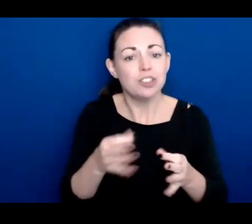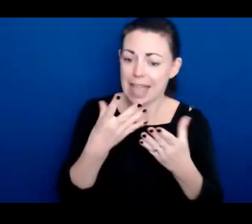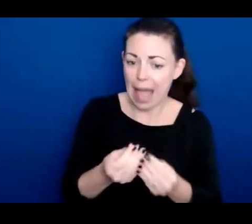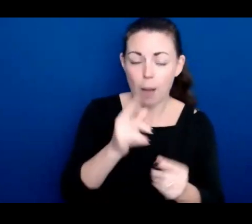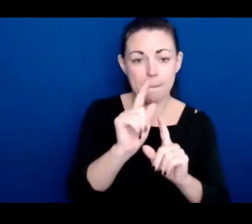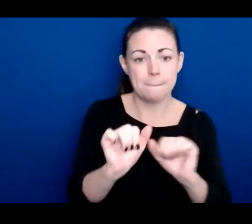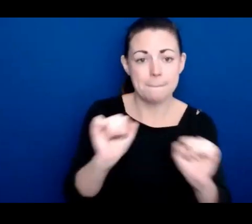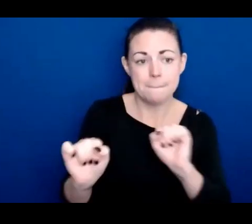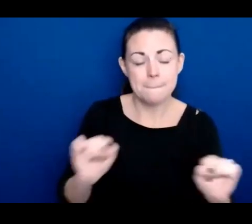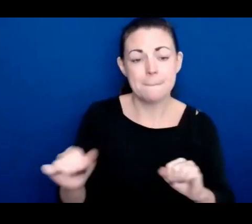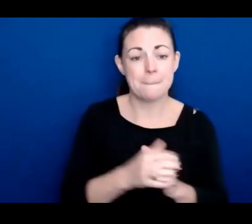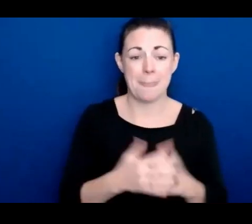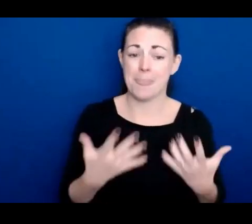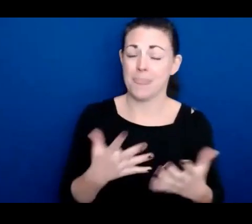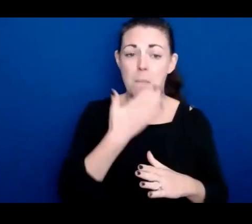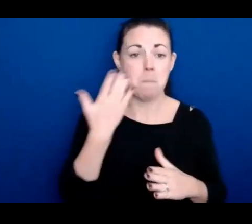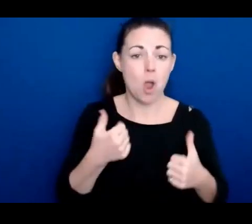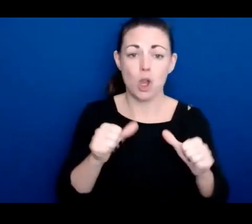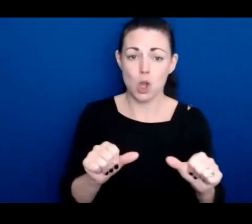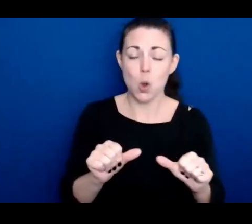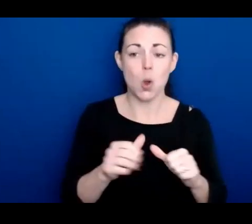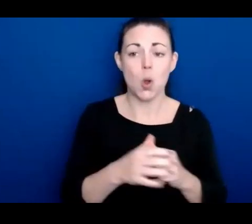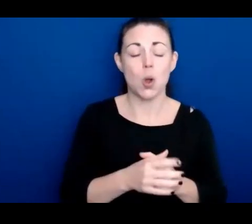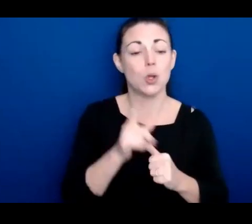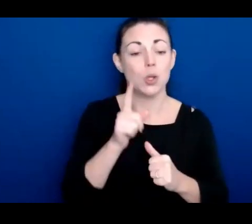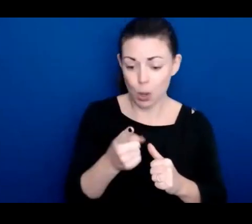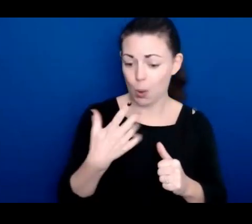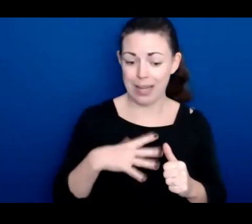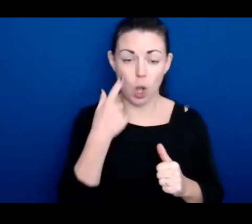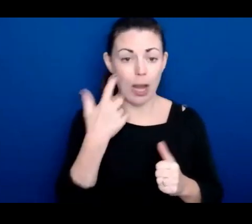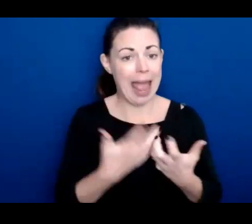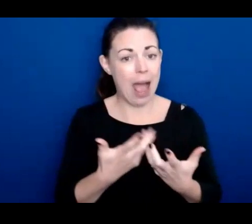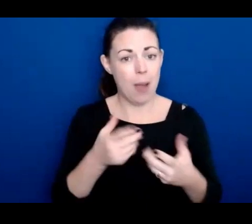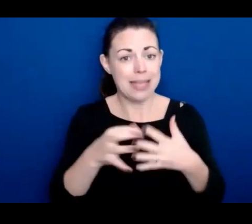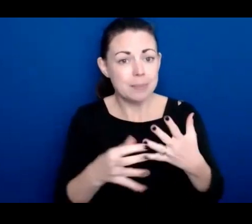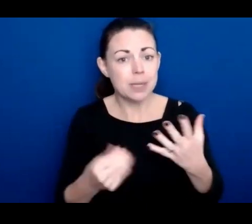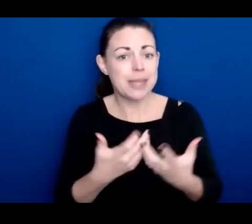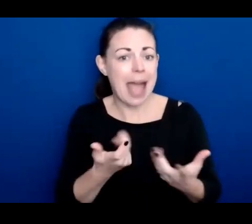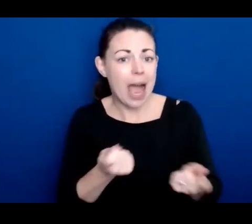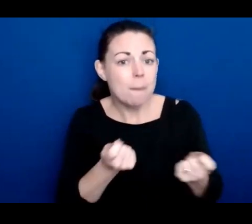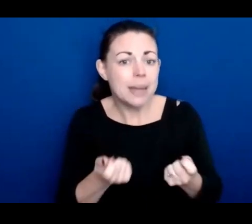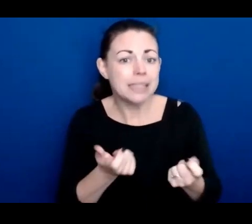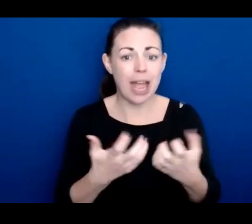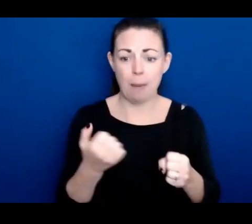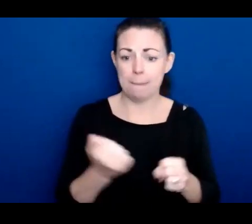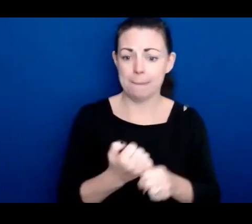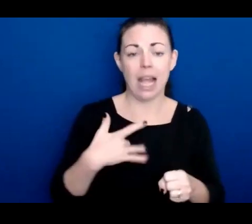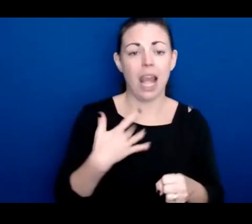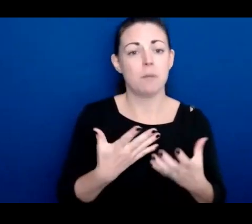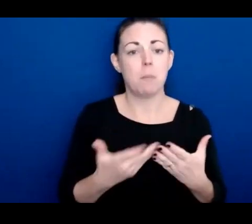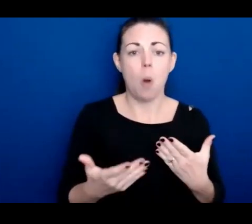is no cure. And it's more about managing the symptoms than trying to find a cure. So again, the one-to-one